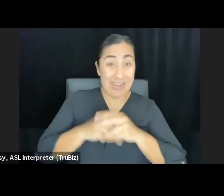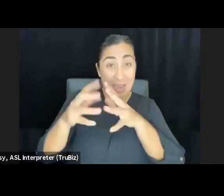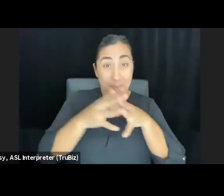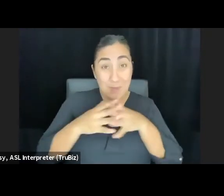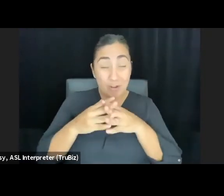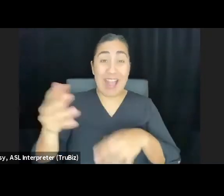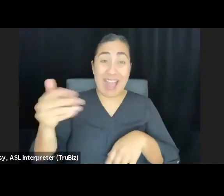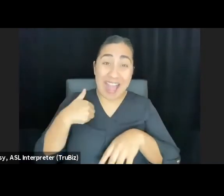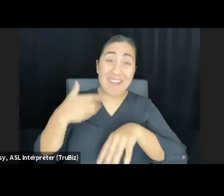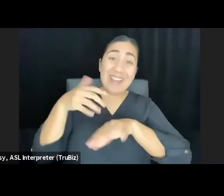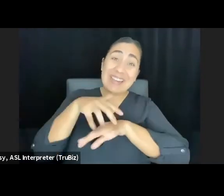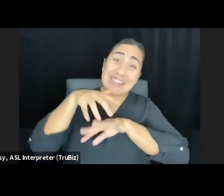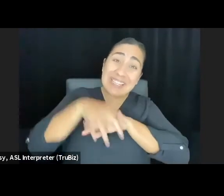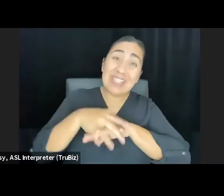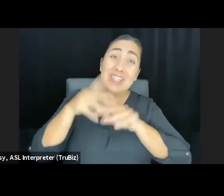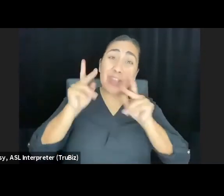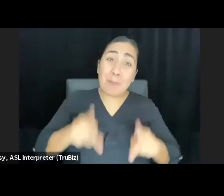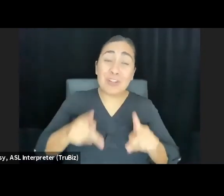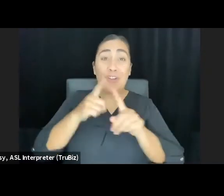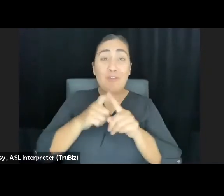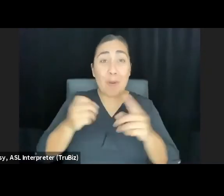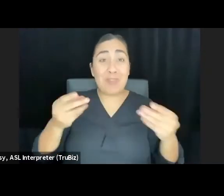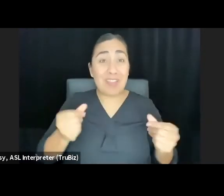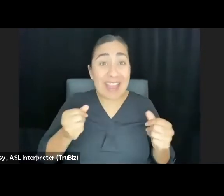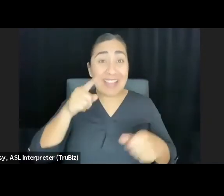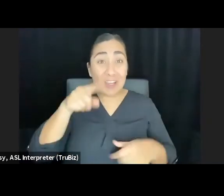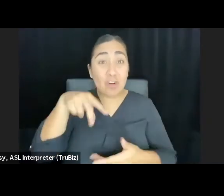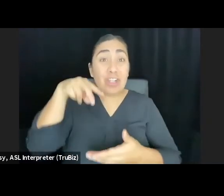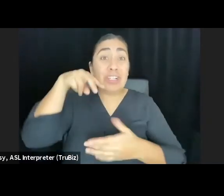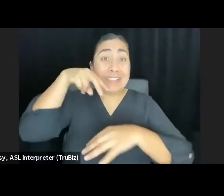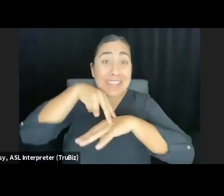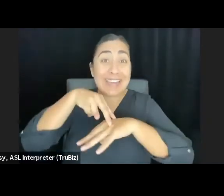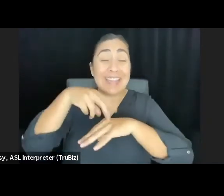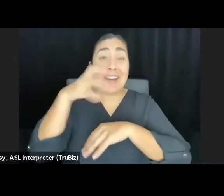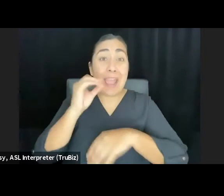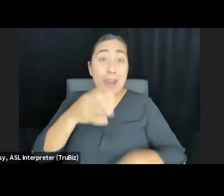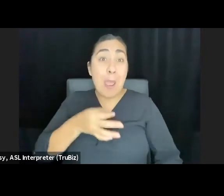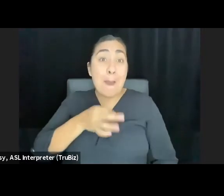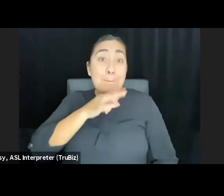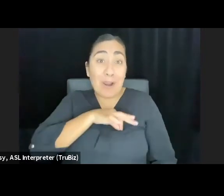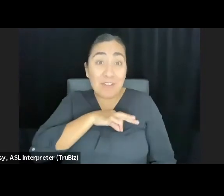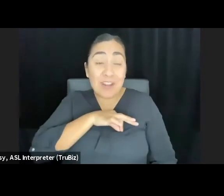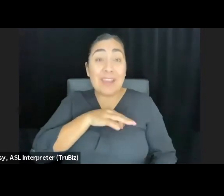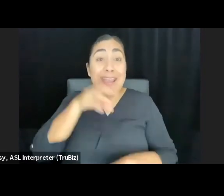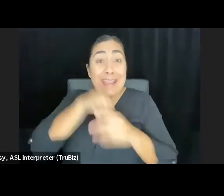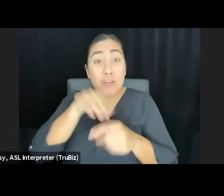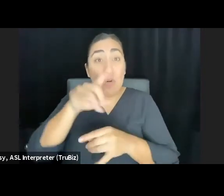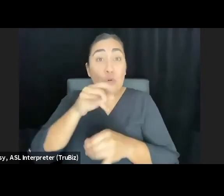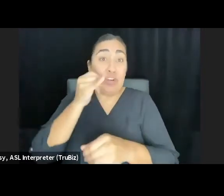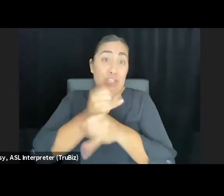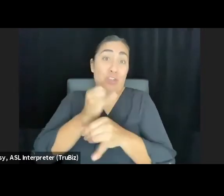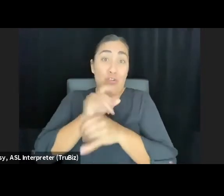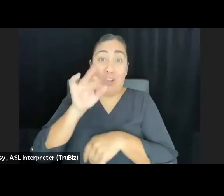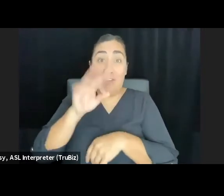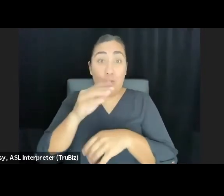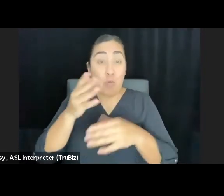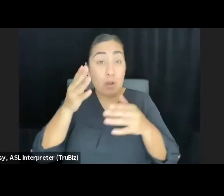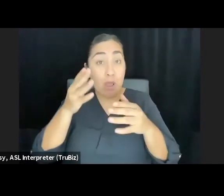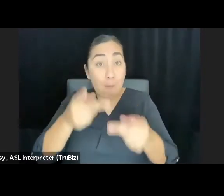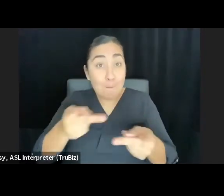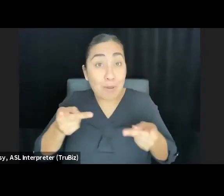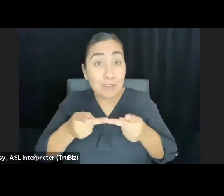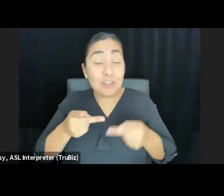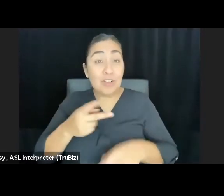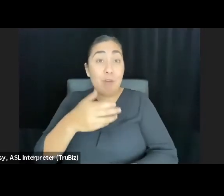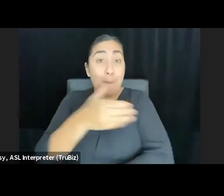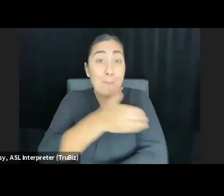lands on which you are standing and profiting in your institution, in a position of power, in a position of cultural